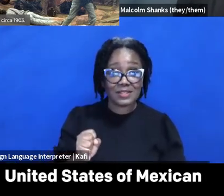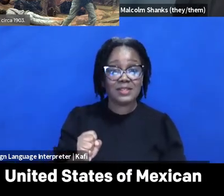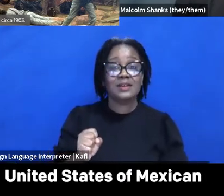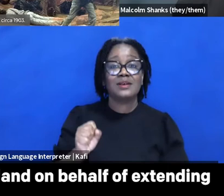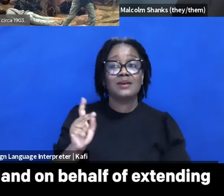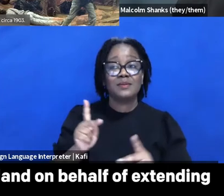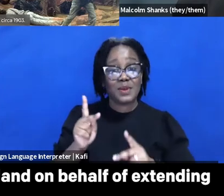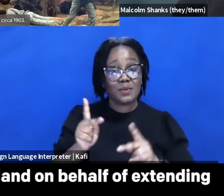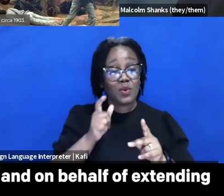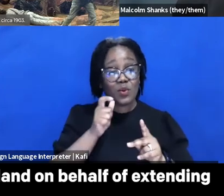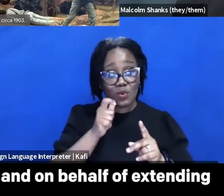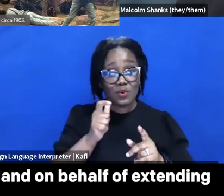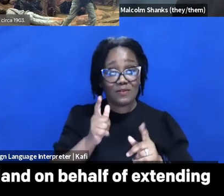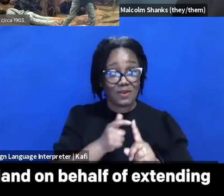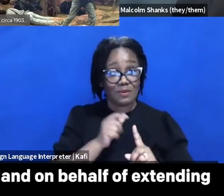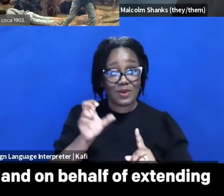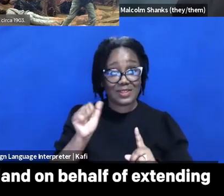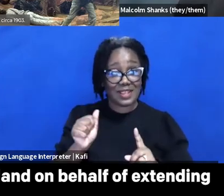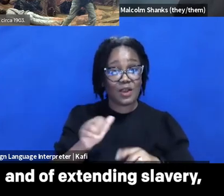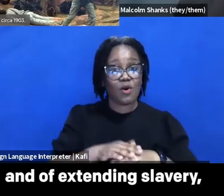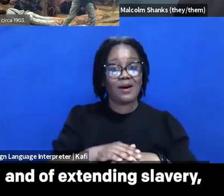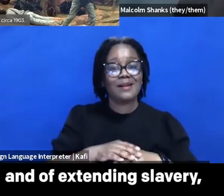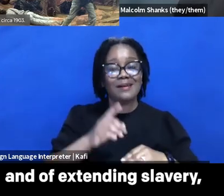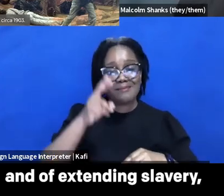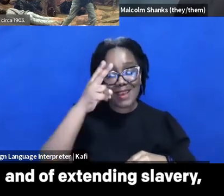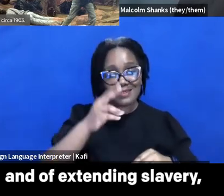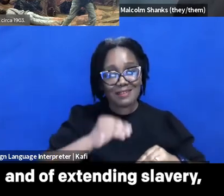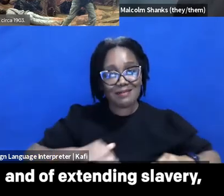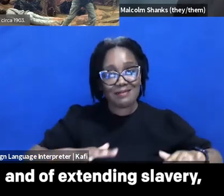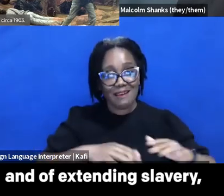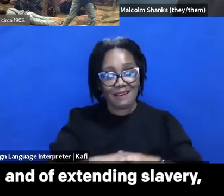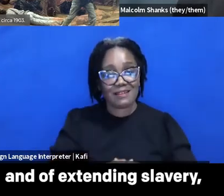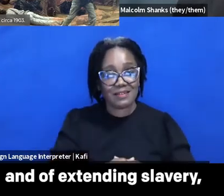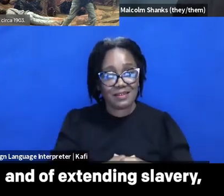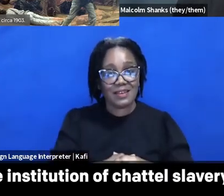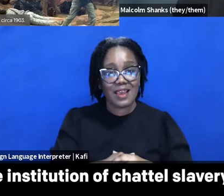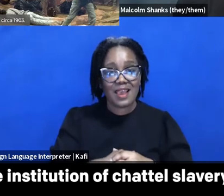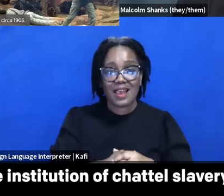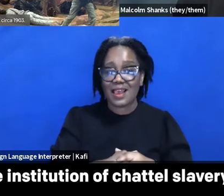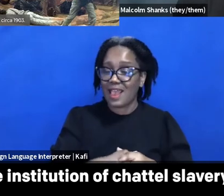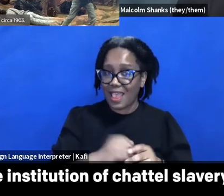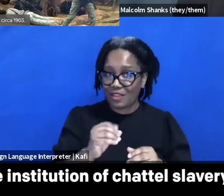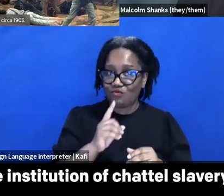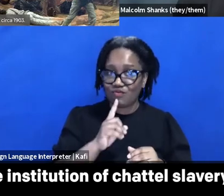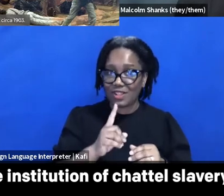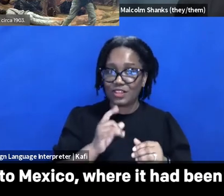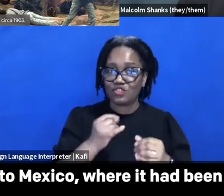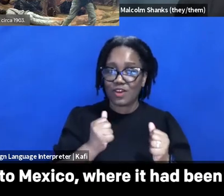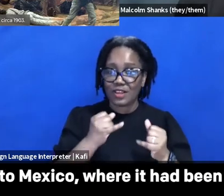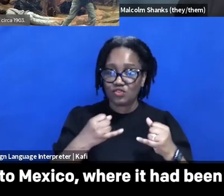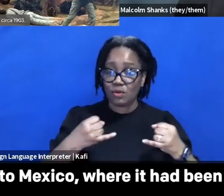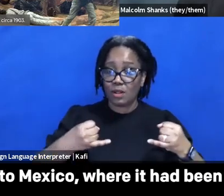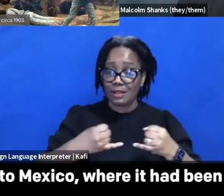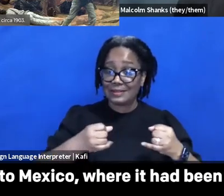of Mexican land on behalf of extending slavery, the institution of chattel slavery,